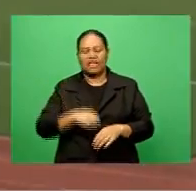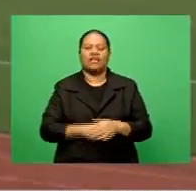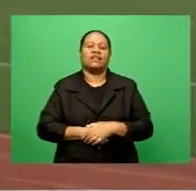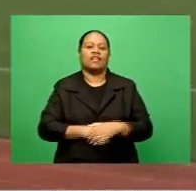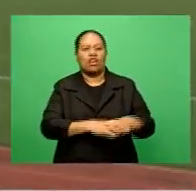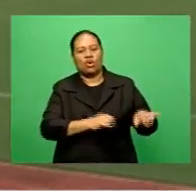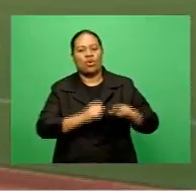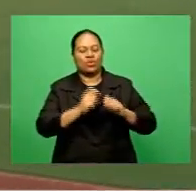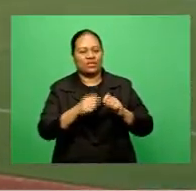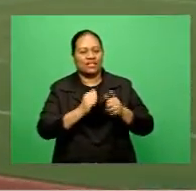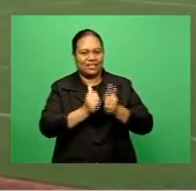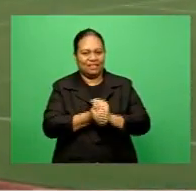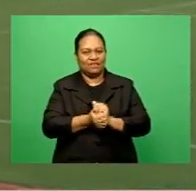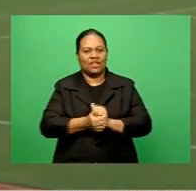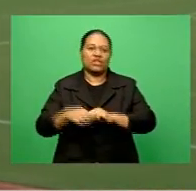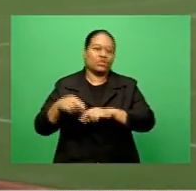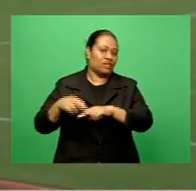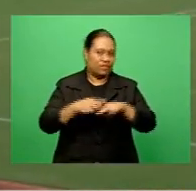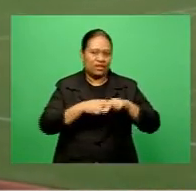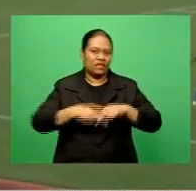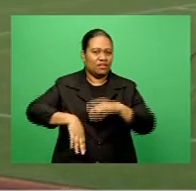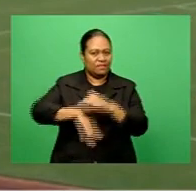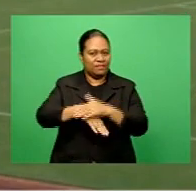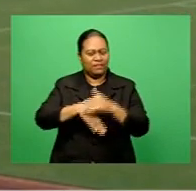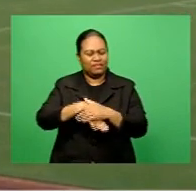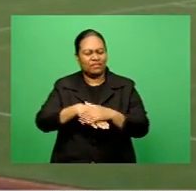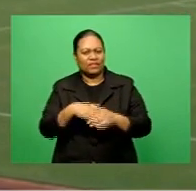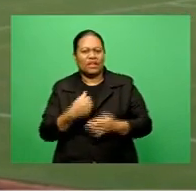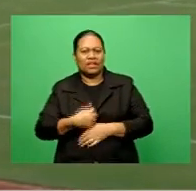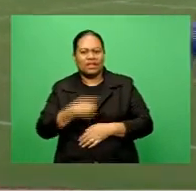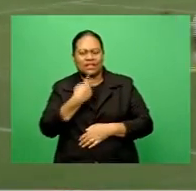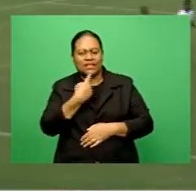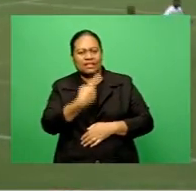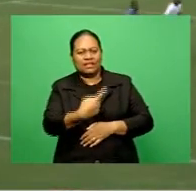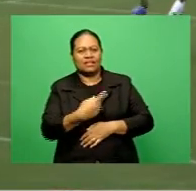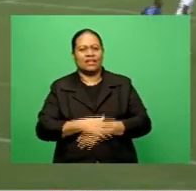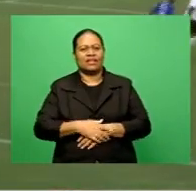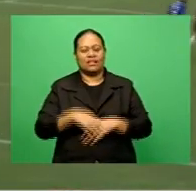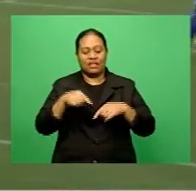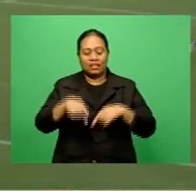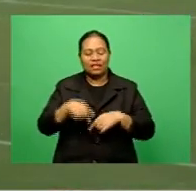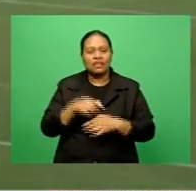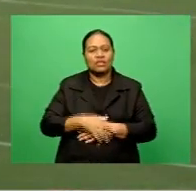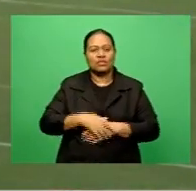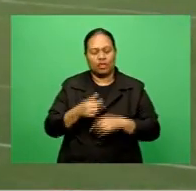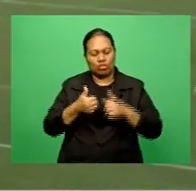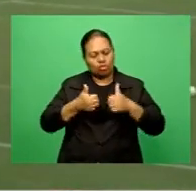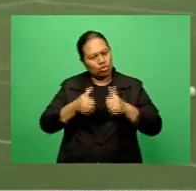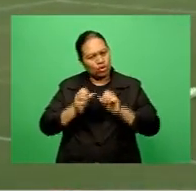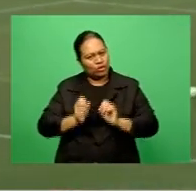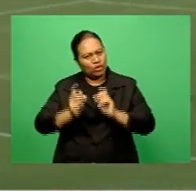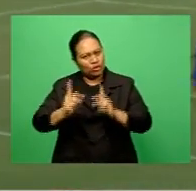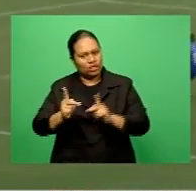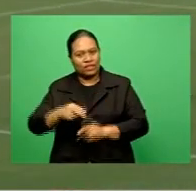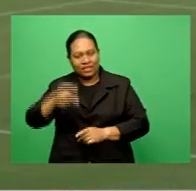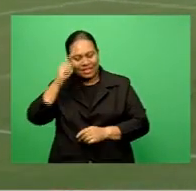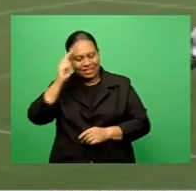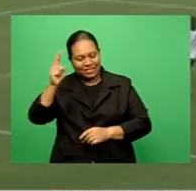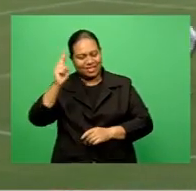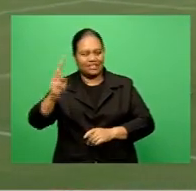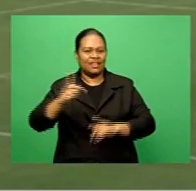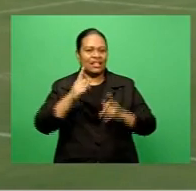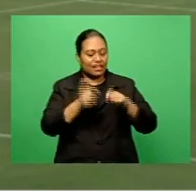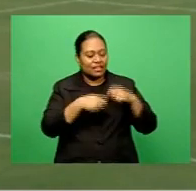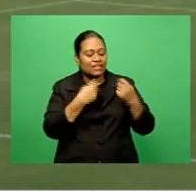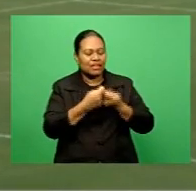tournament. Fiji football national head coach Fleming Sharislev believes this will be a good opportunity for the national team to